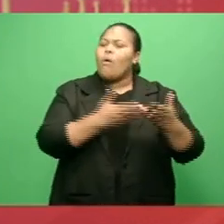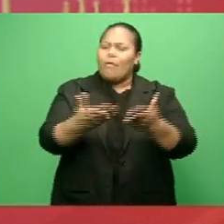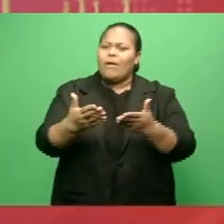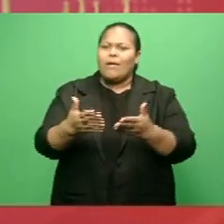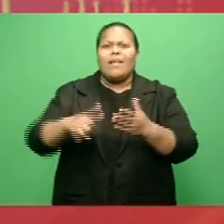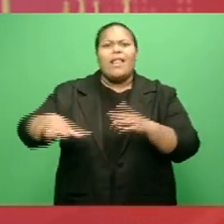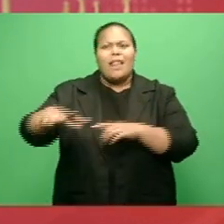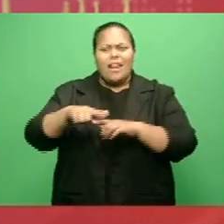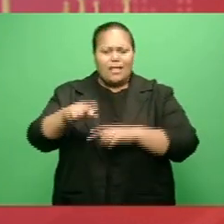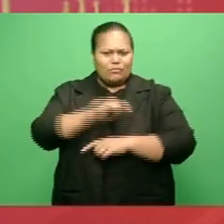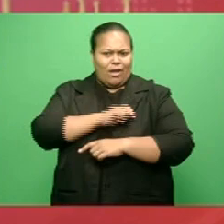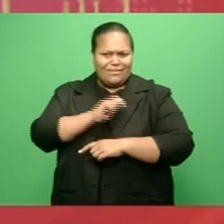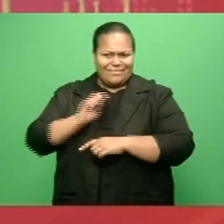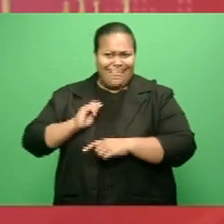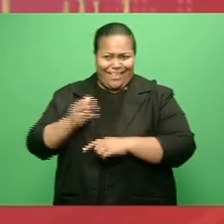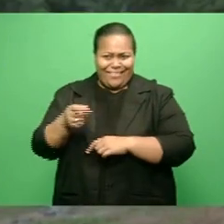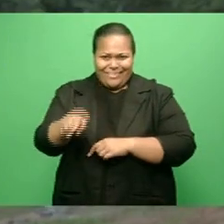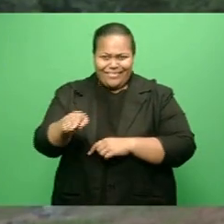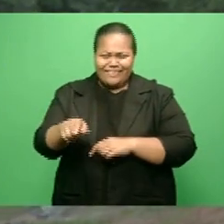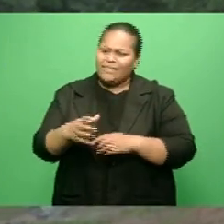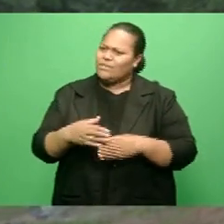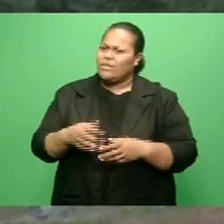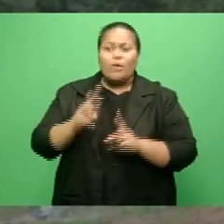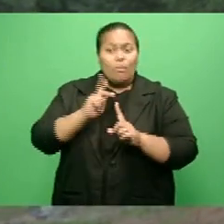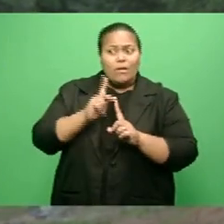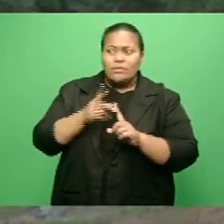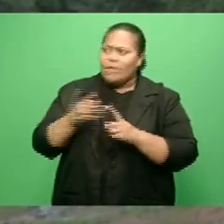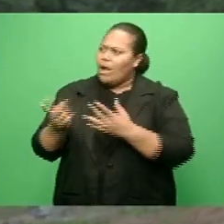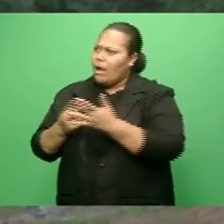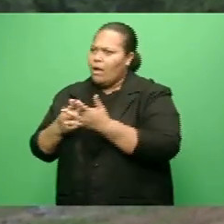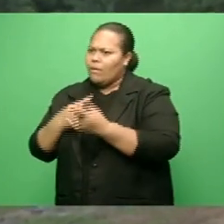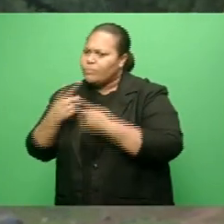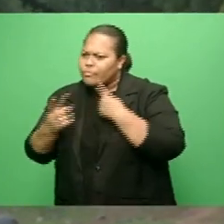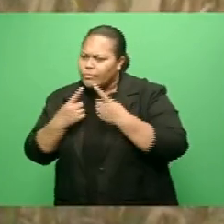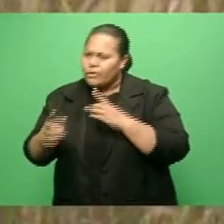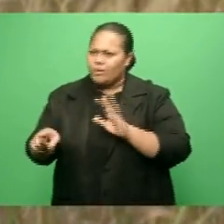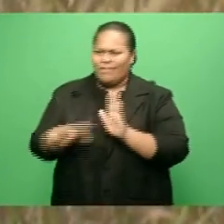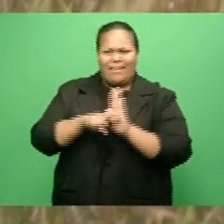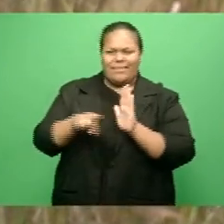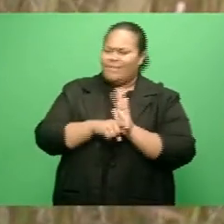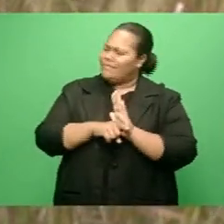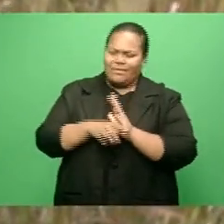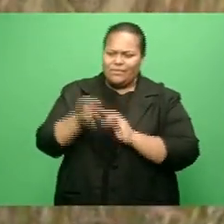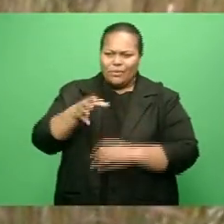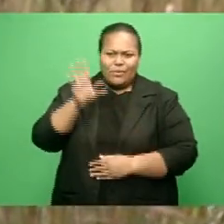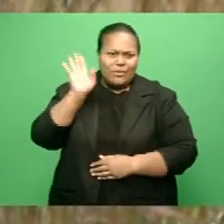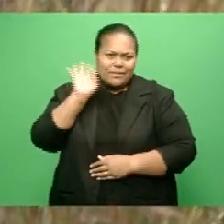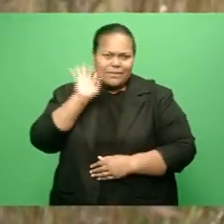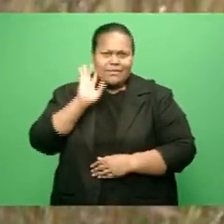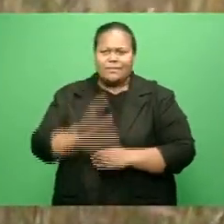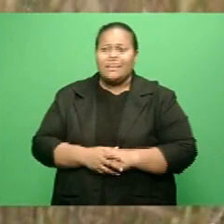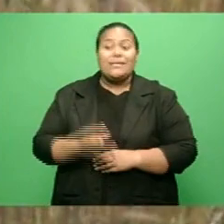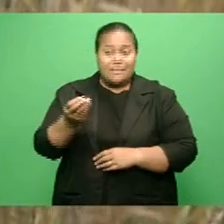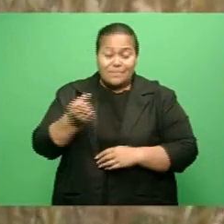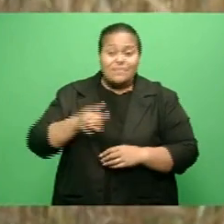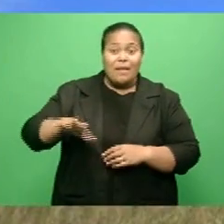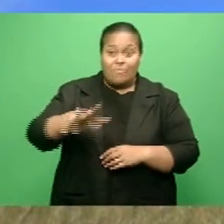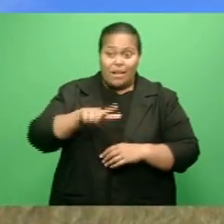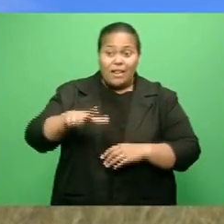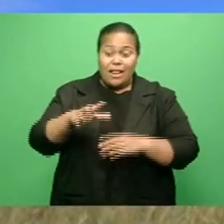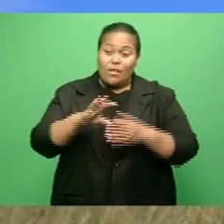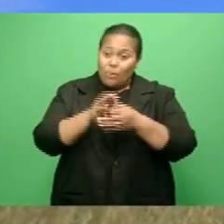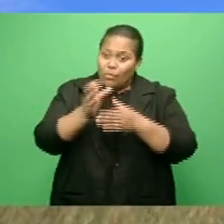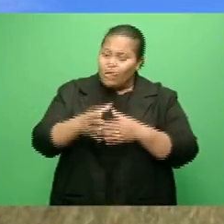anyone like what some politicians are saying. Bainimarama says a mutual understanding exists, and while some landowners have taken their land